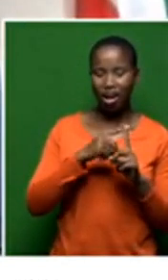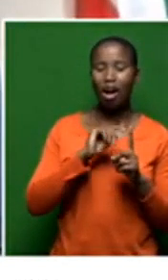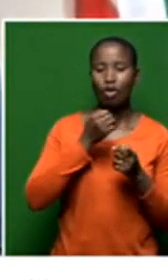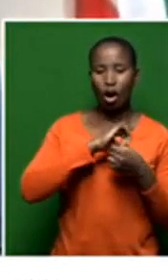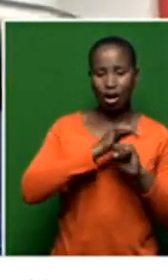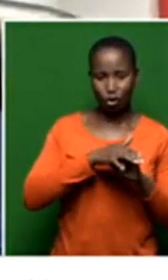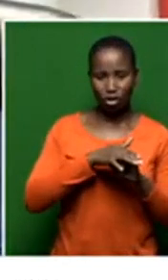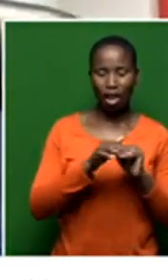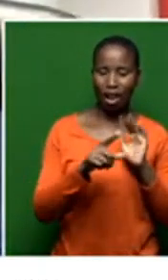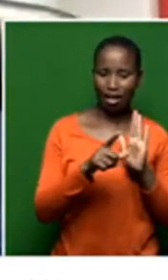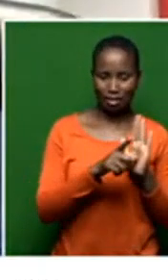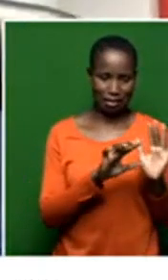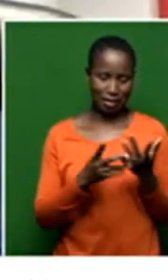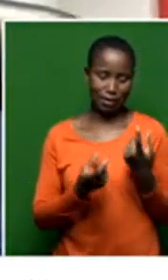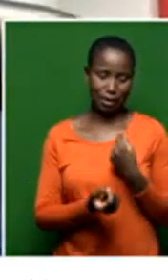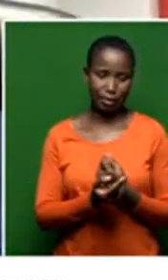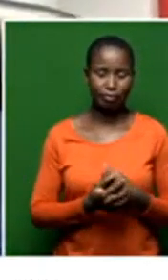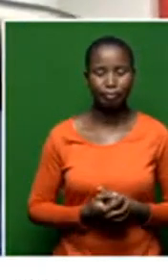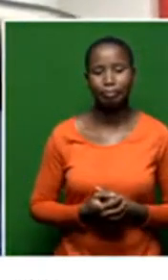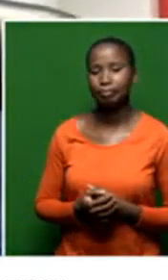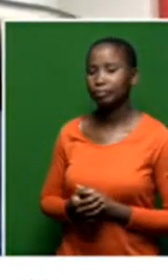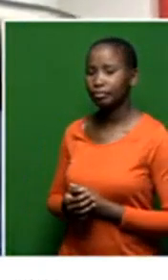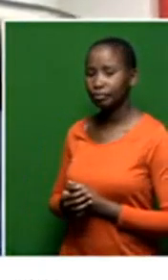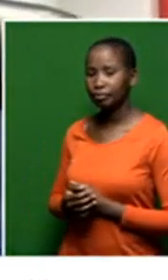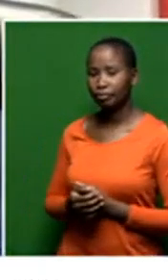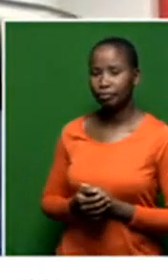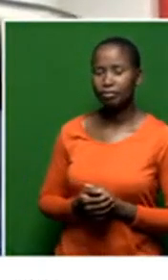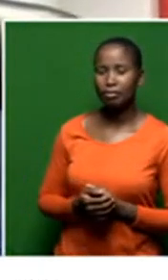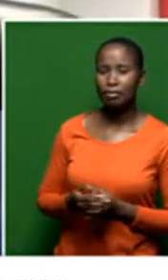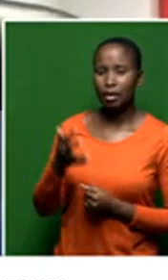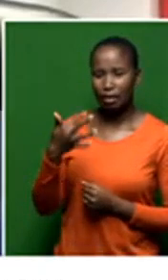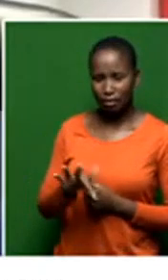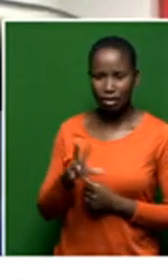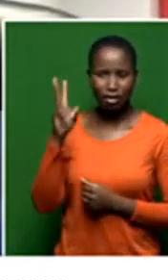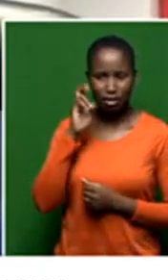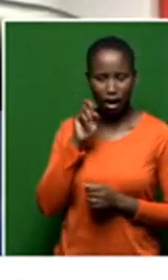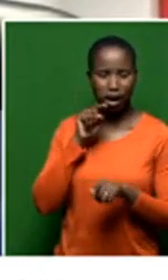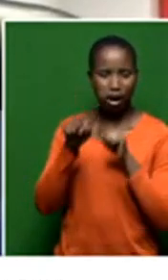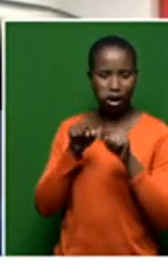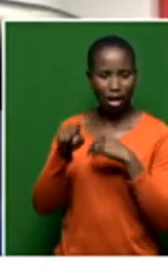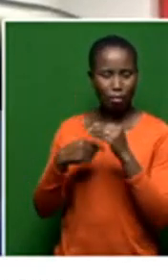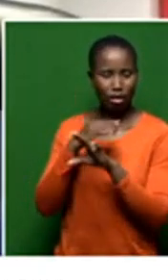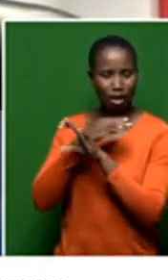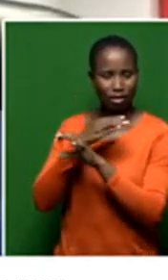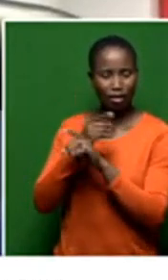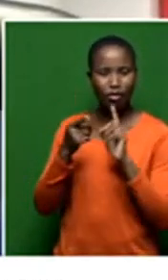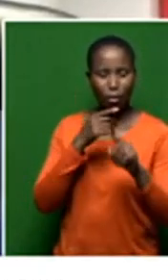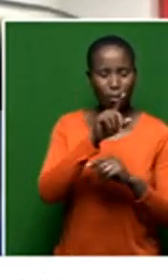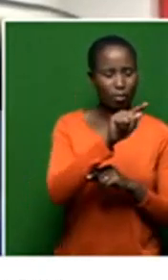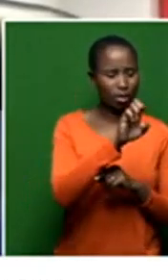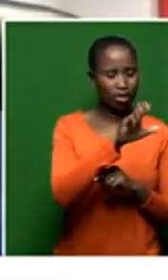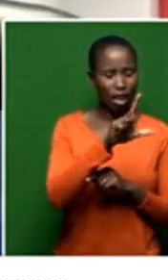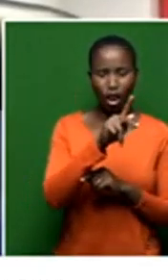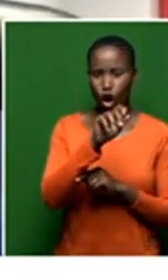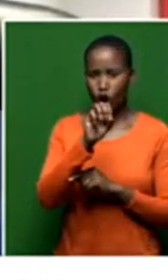process. And what about the litigation that was brought against ICASA by Telkom? Has that